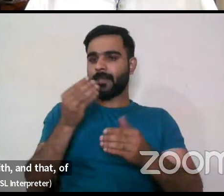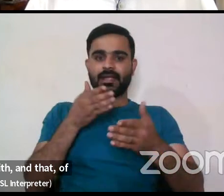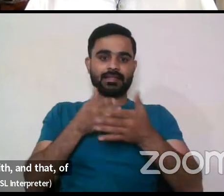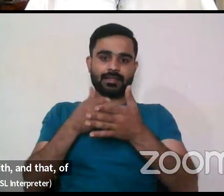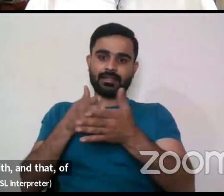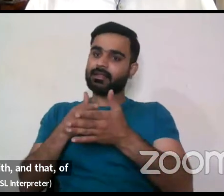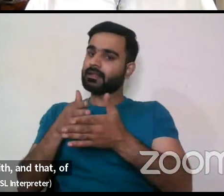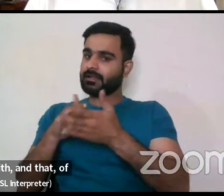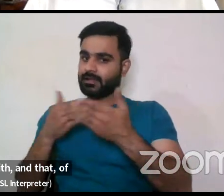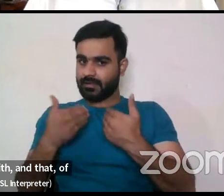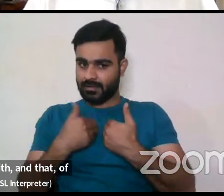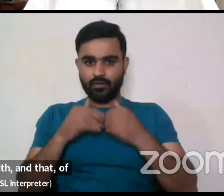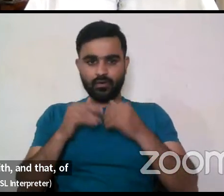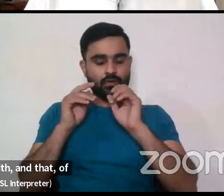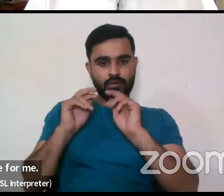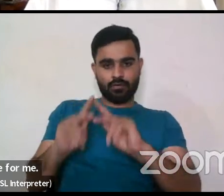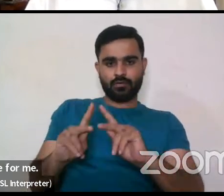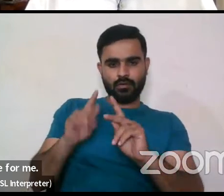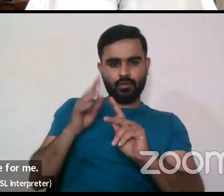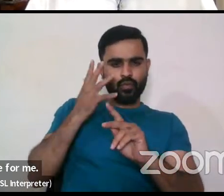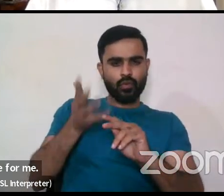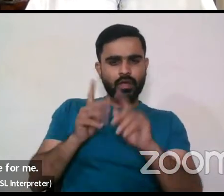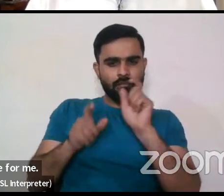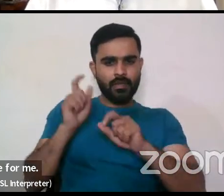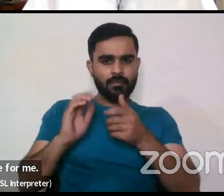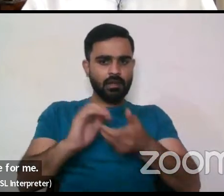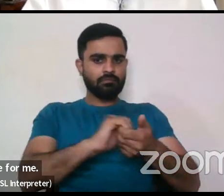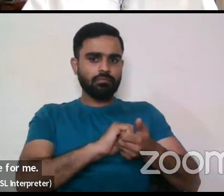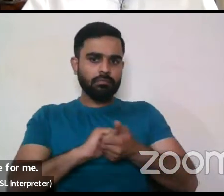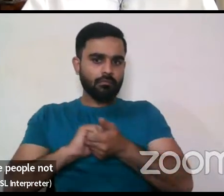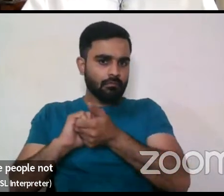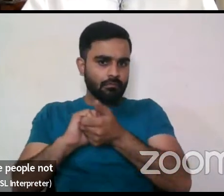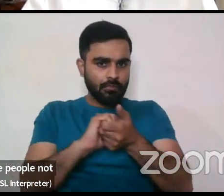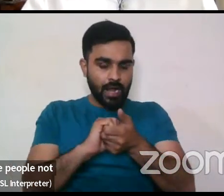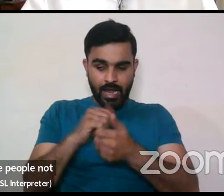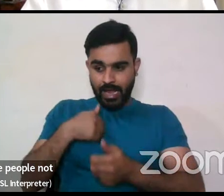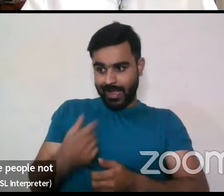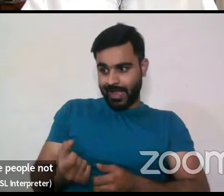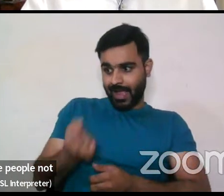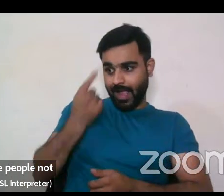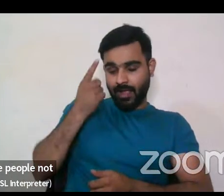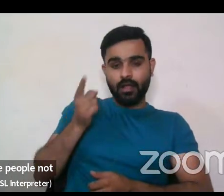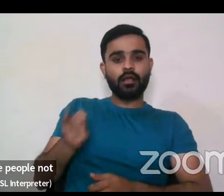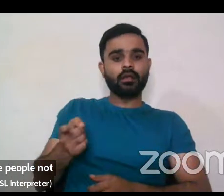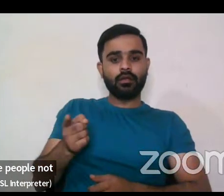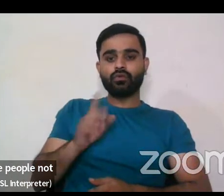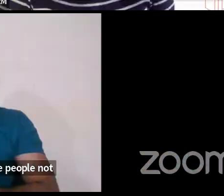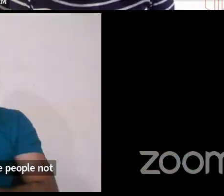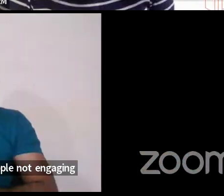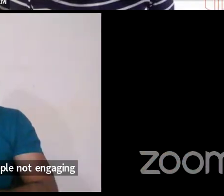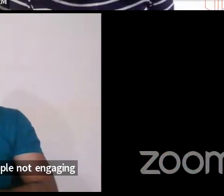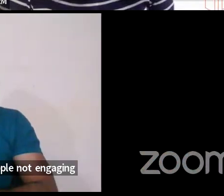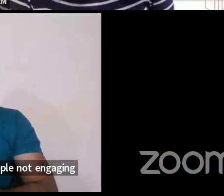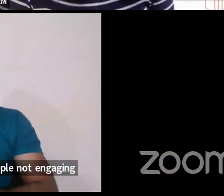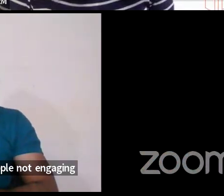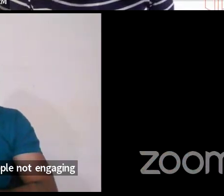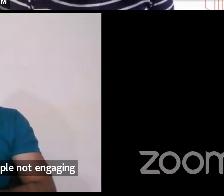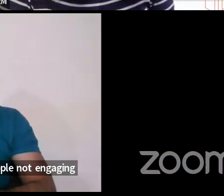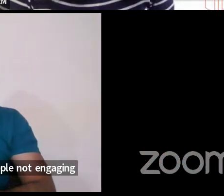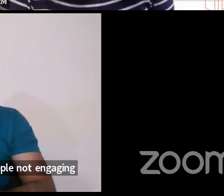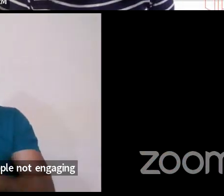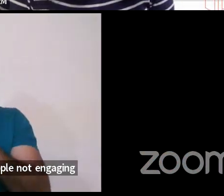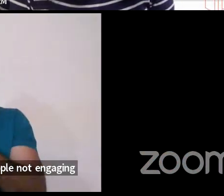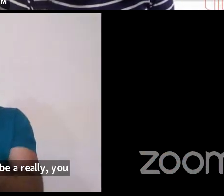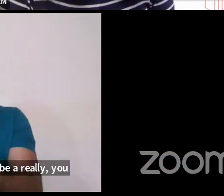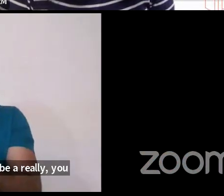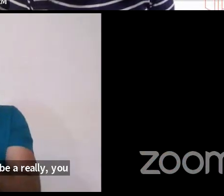me. And I thought, okay, well, why are people not engaging with something that I understand to be a really, something that will create more